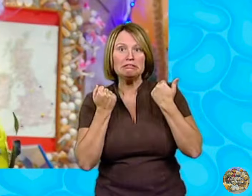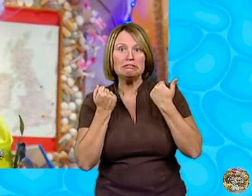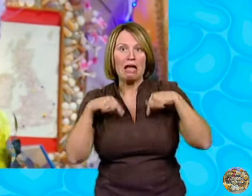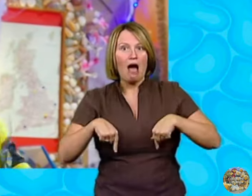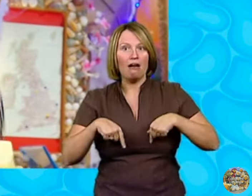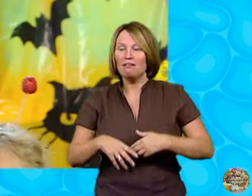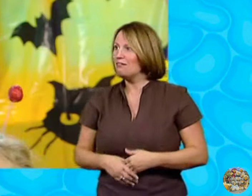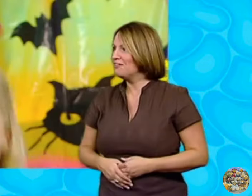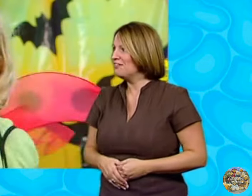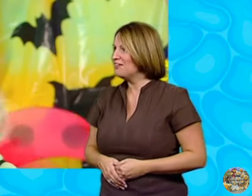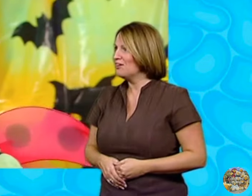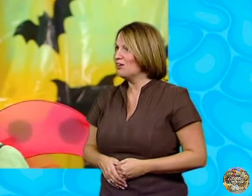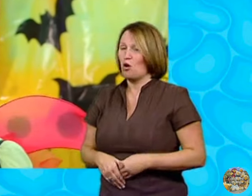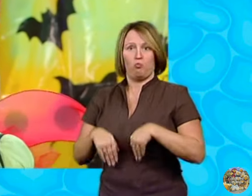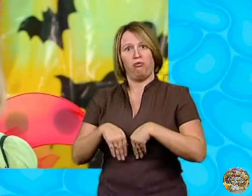Yeah.